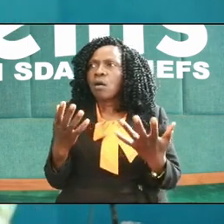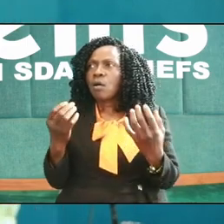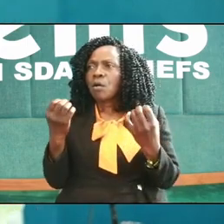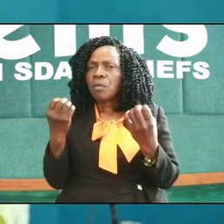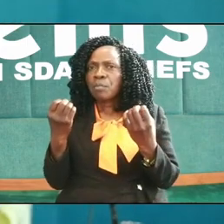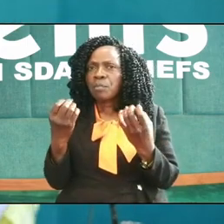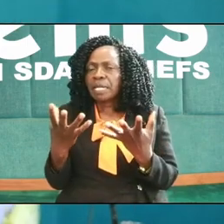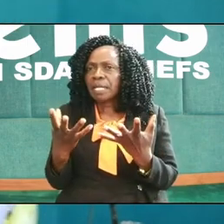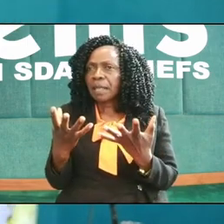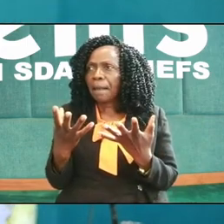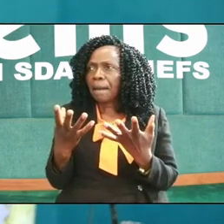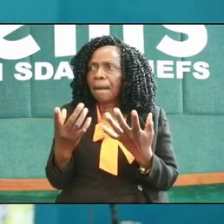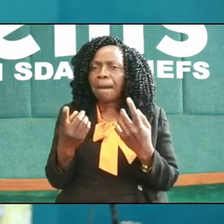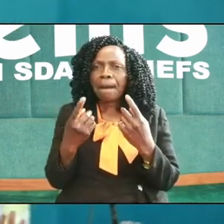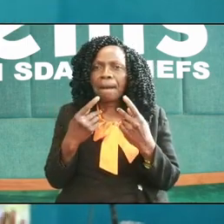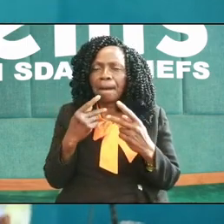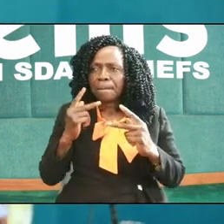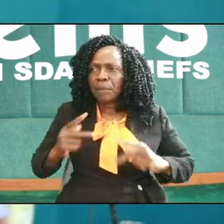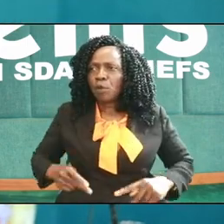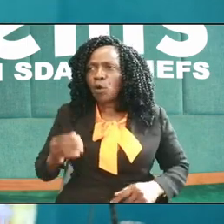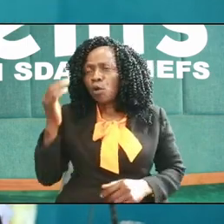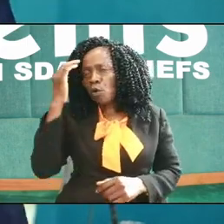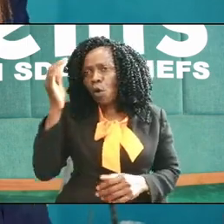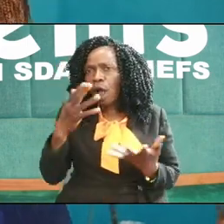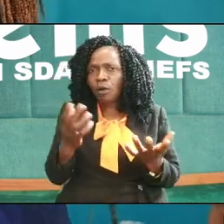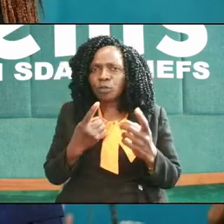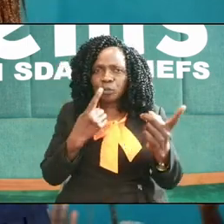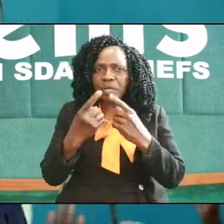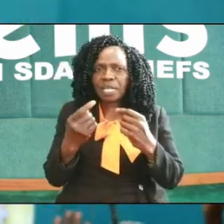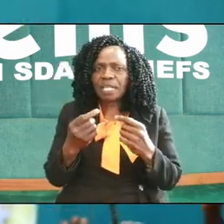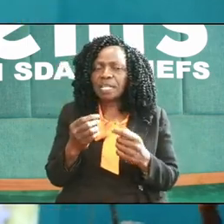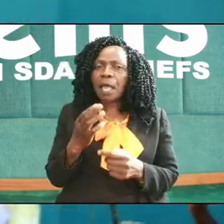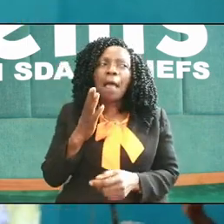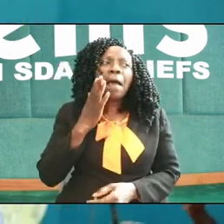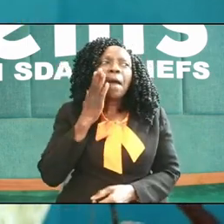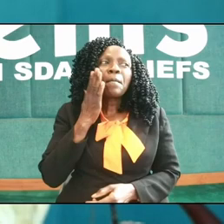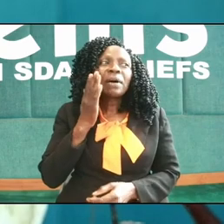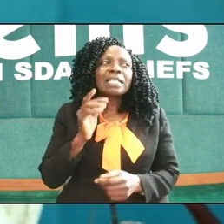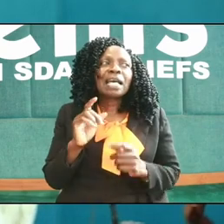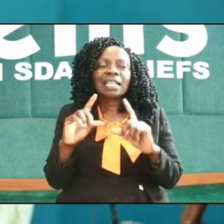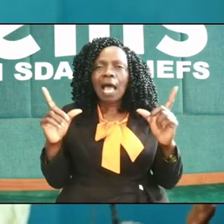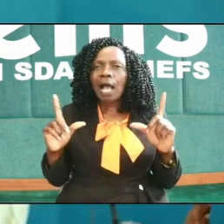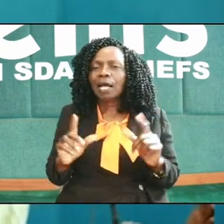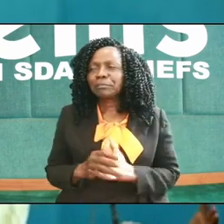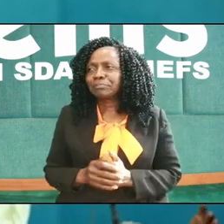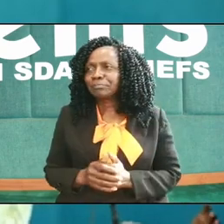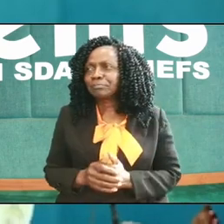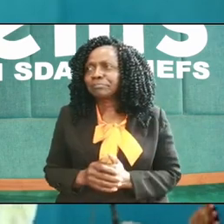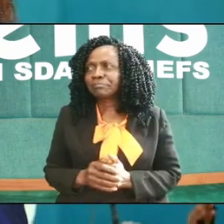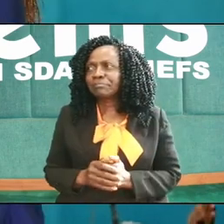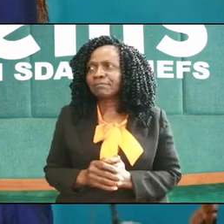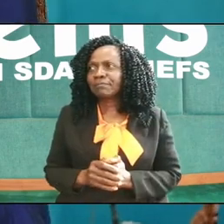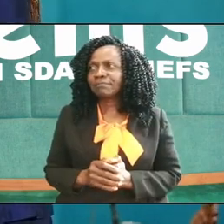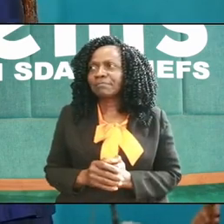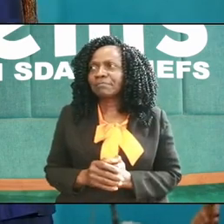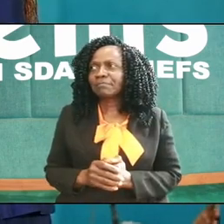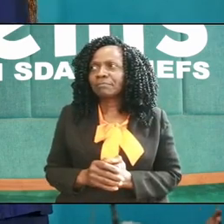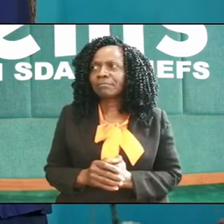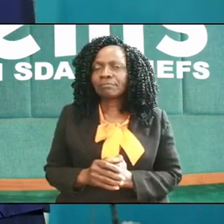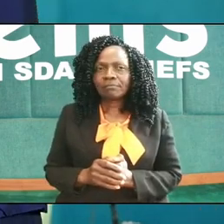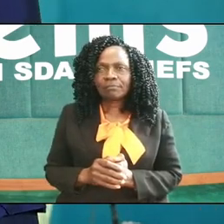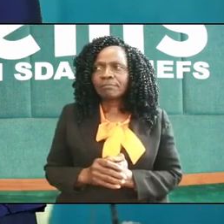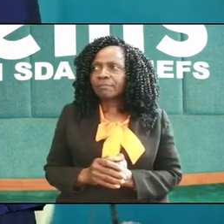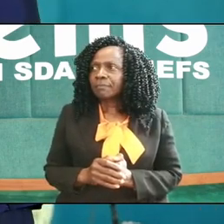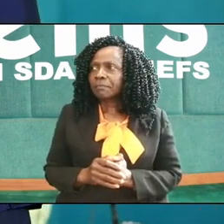how many of you know how to speak your mother tongue? How many? Someone give Deborah a microphone so she can greet us in her mother tongue.